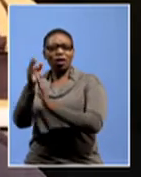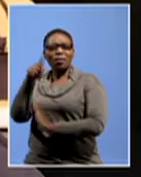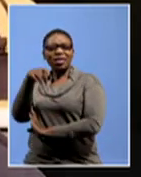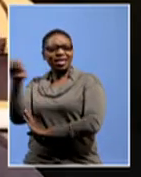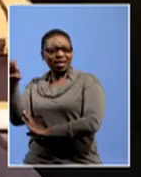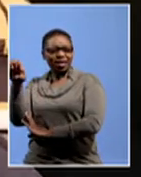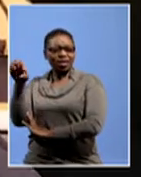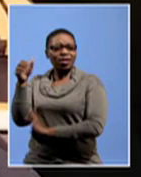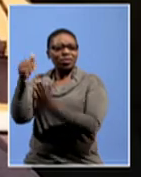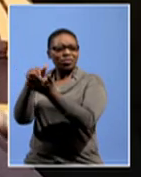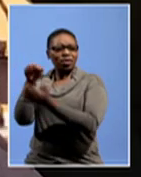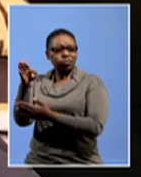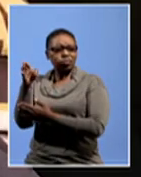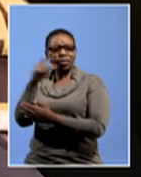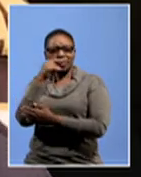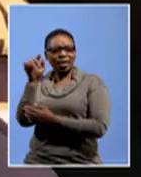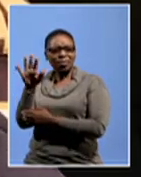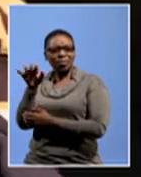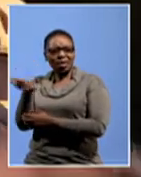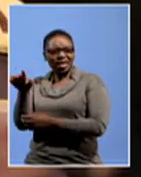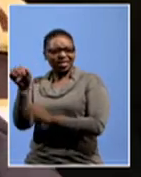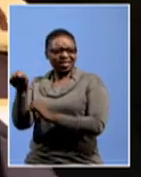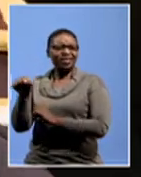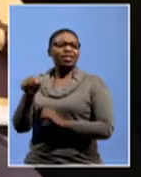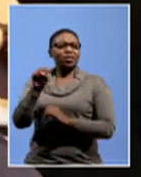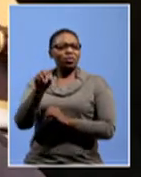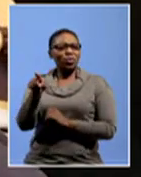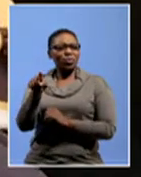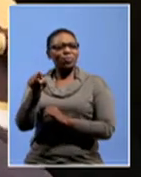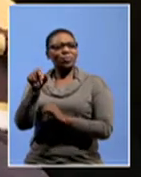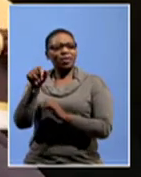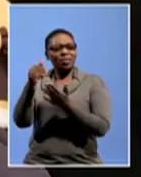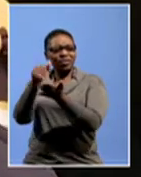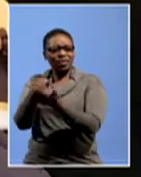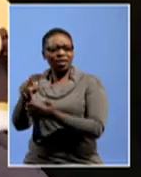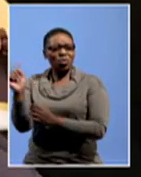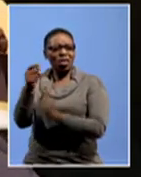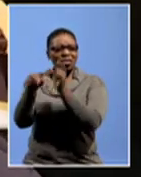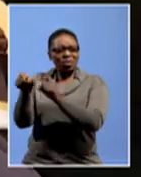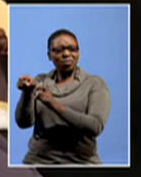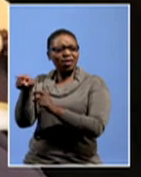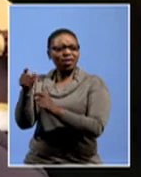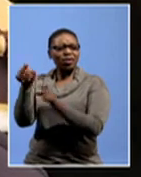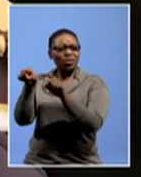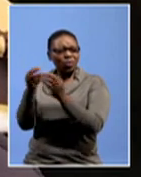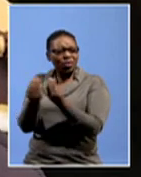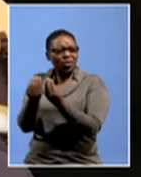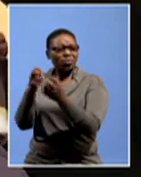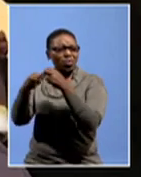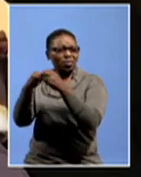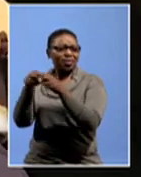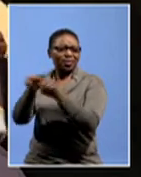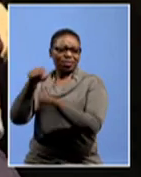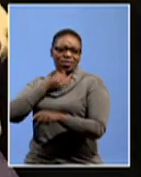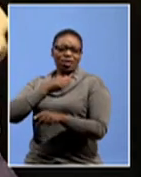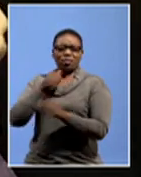toe na kar. Ek sê so my Garanguza. Zou toe gaan. Alle mensen gaan zonder wat misschien